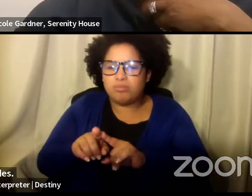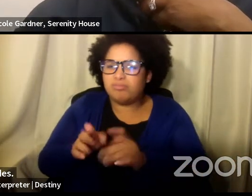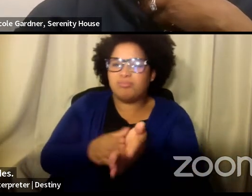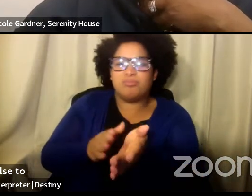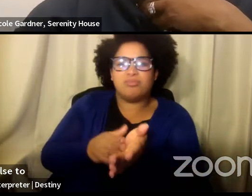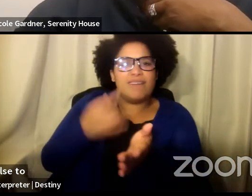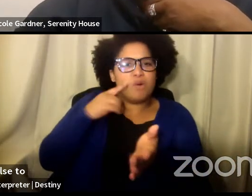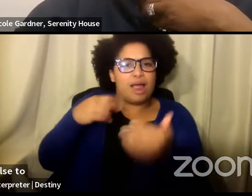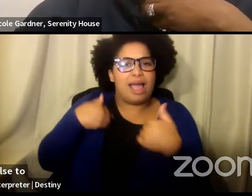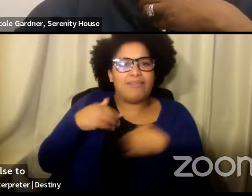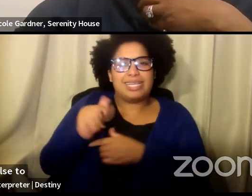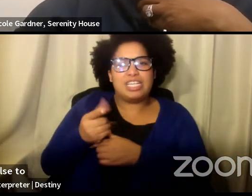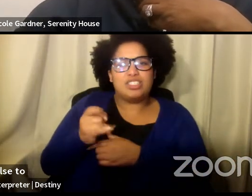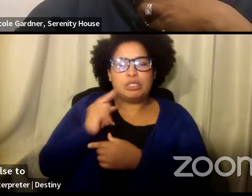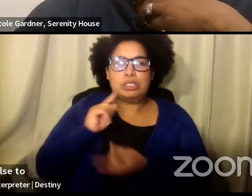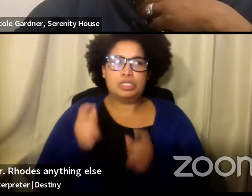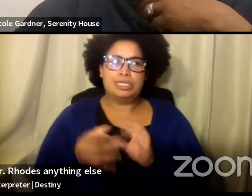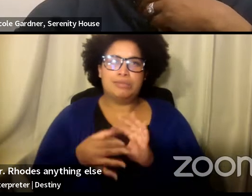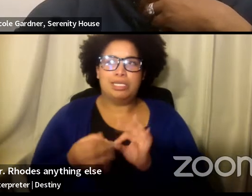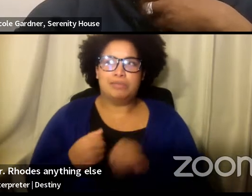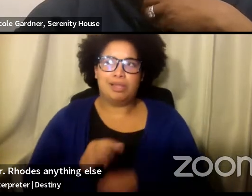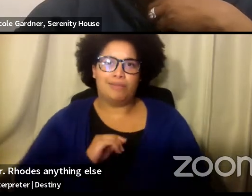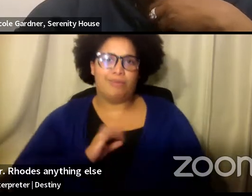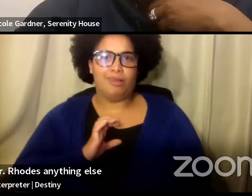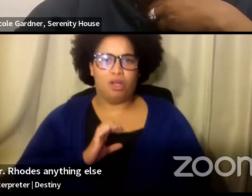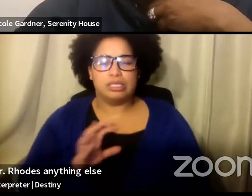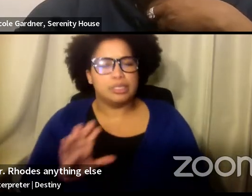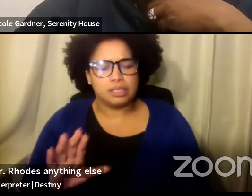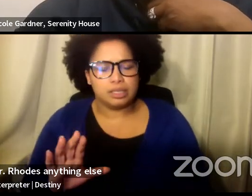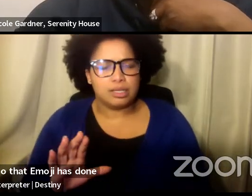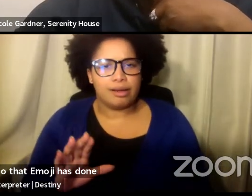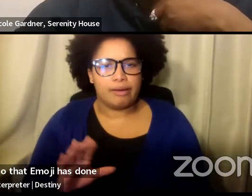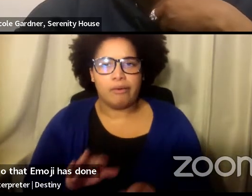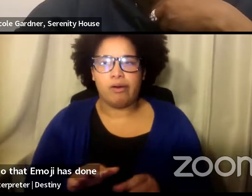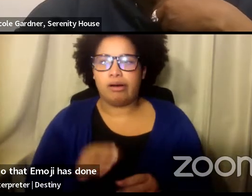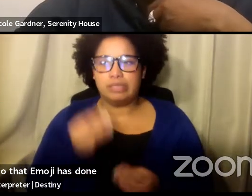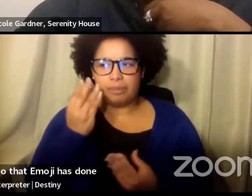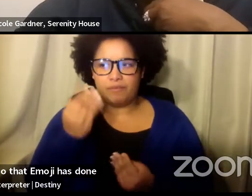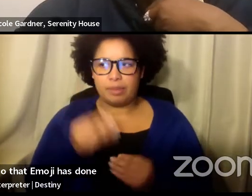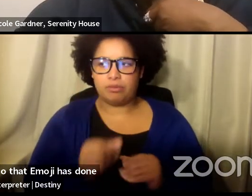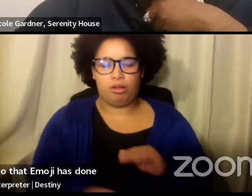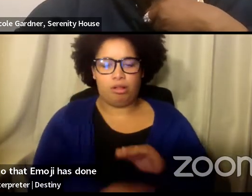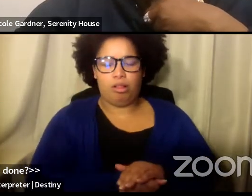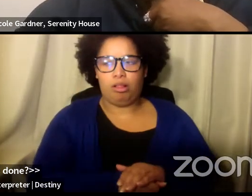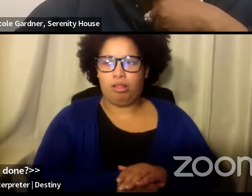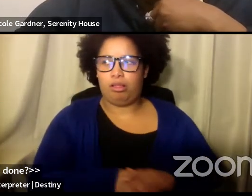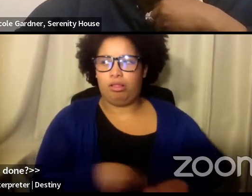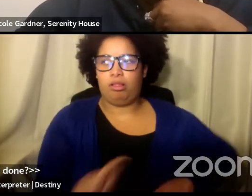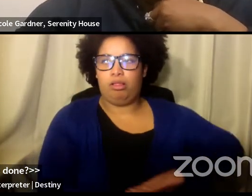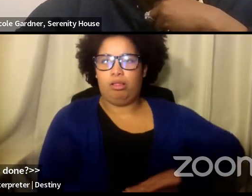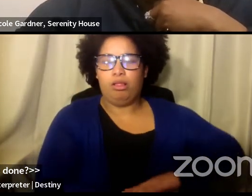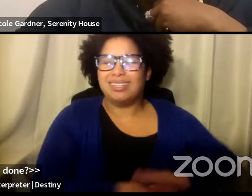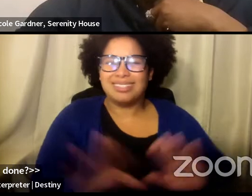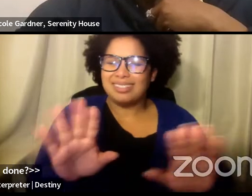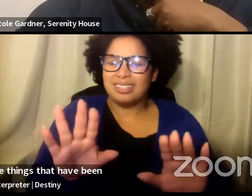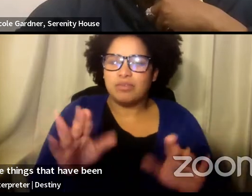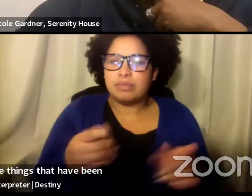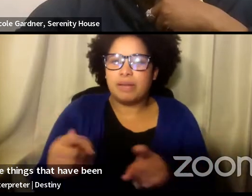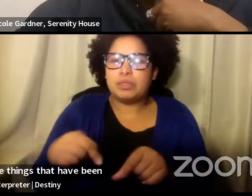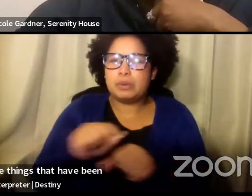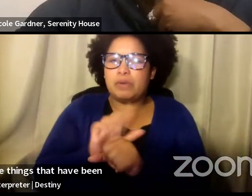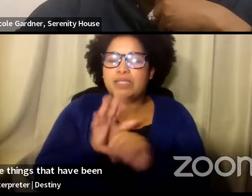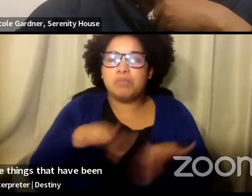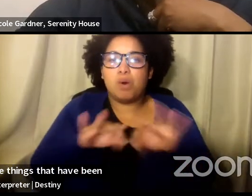shift the message to make them feel good, or hide some aspects of what's been going on in the pandemic. And then